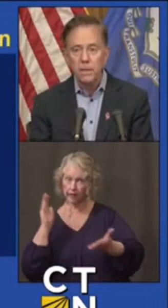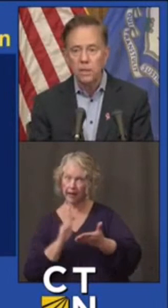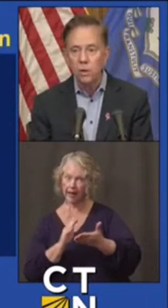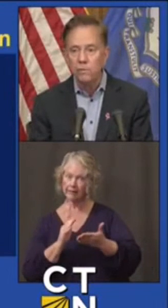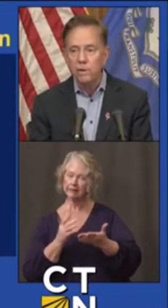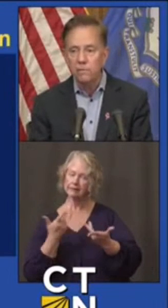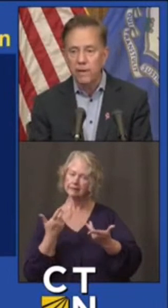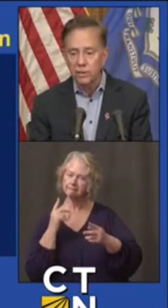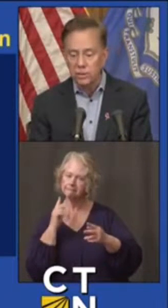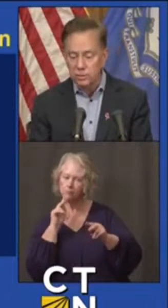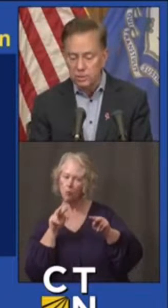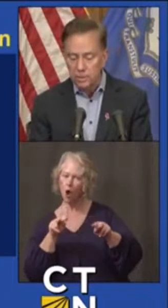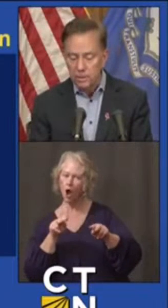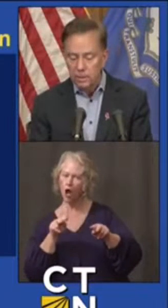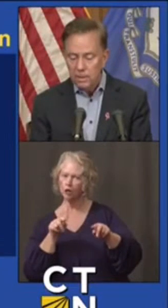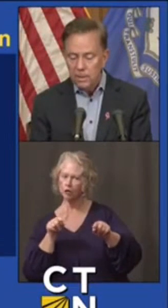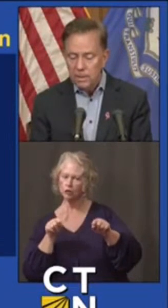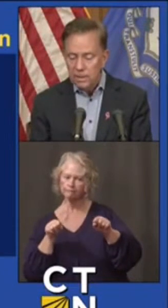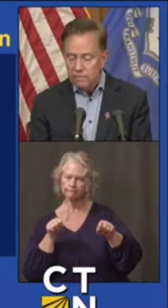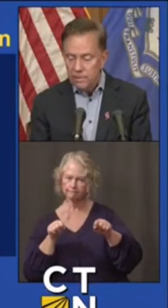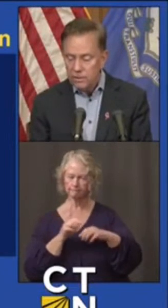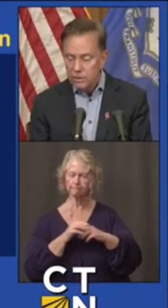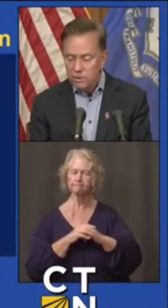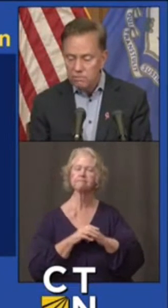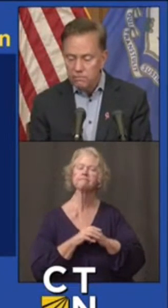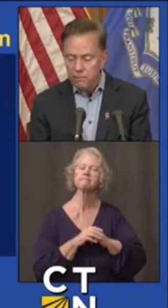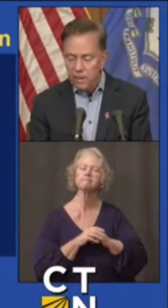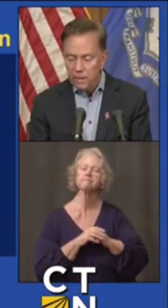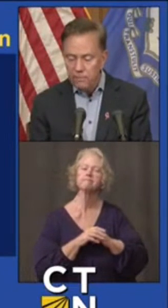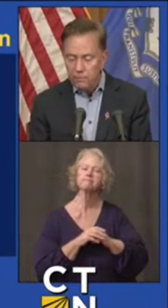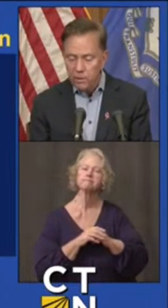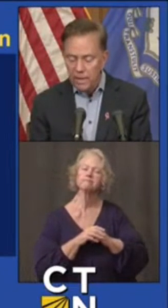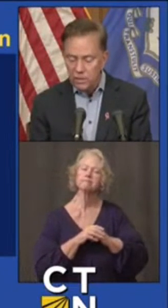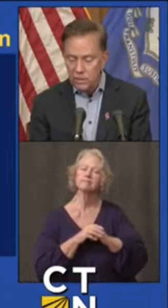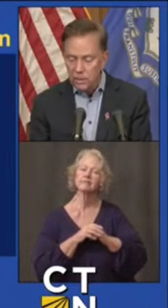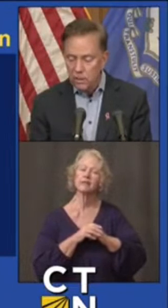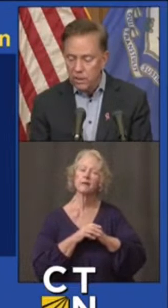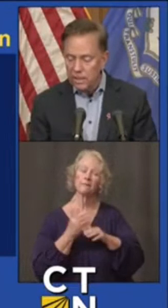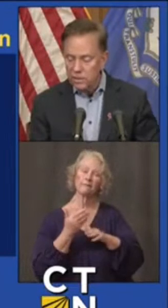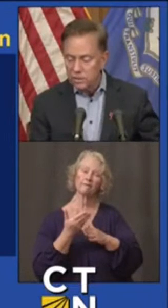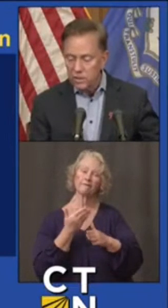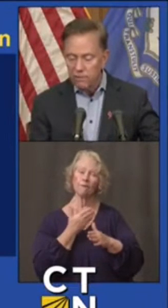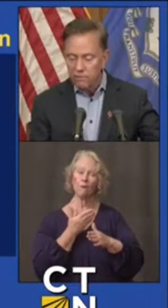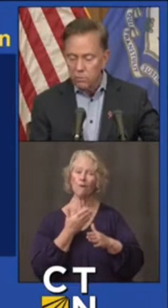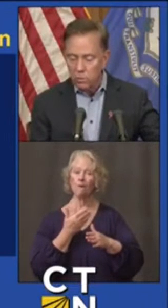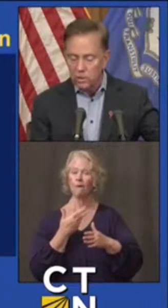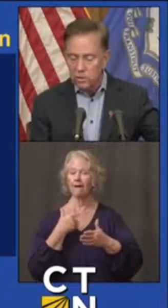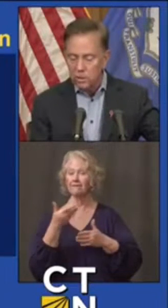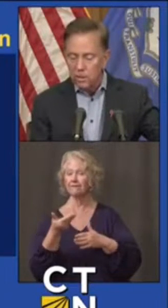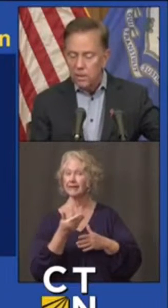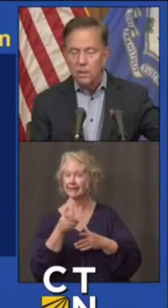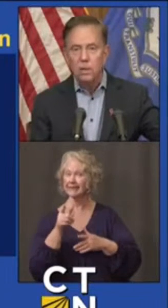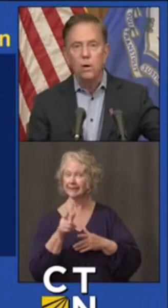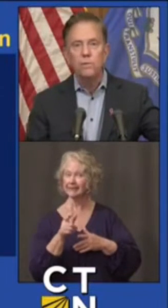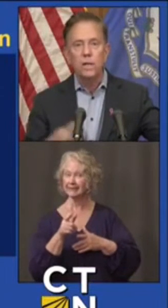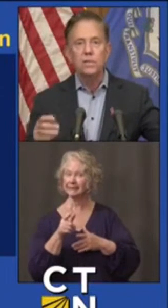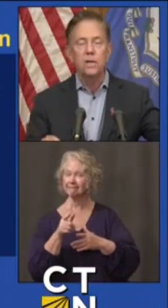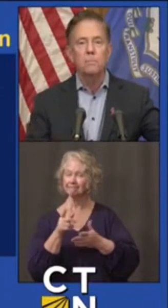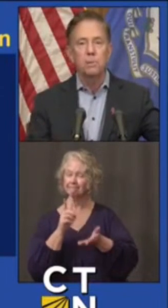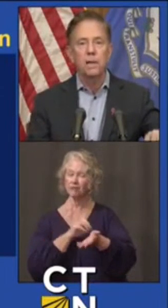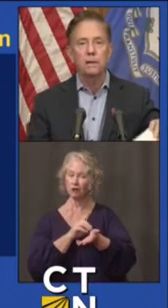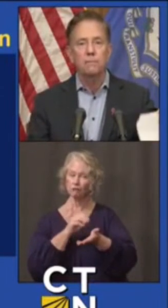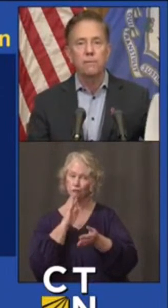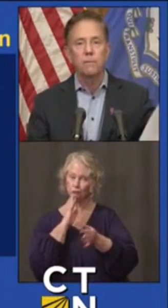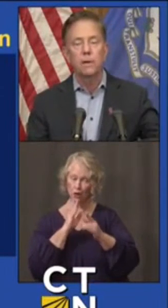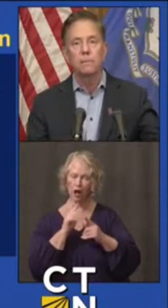in COVID infections. I'll just finally, before I ask our guests to say a few words, the COVID-19